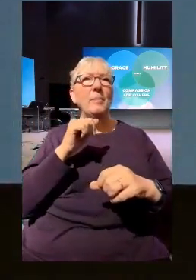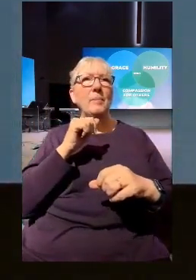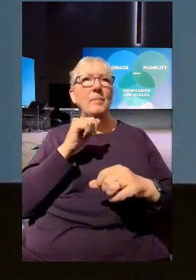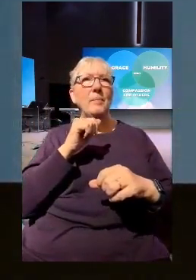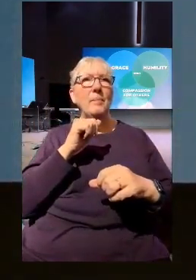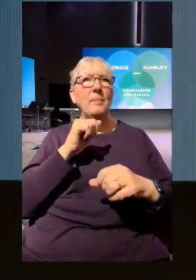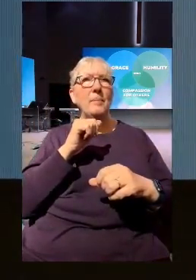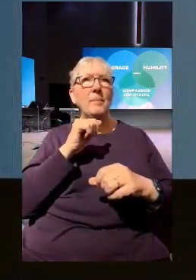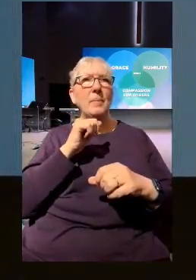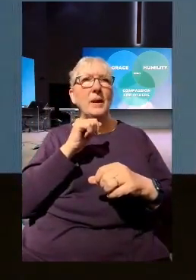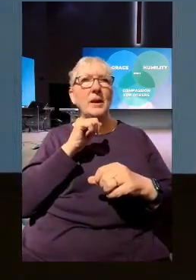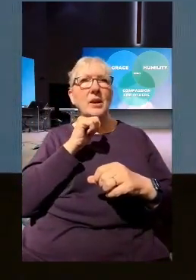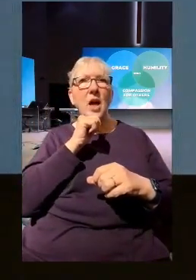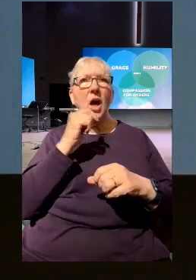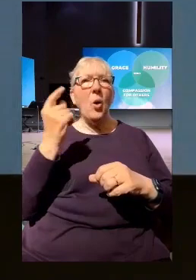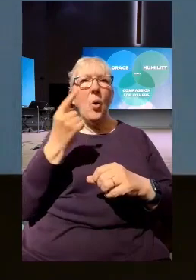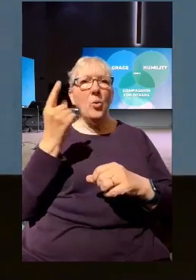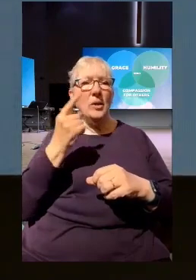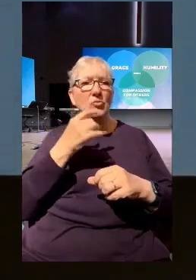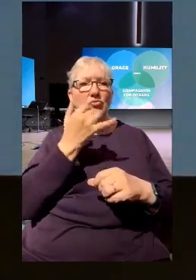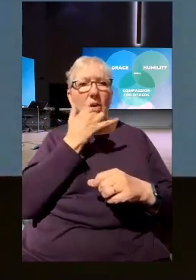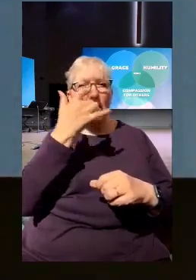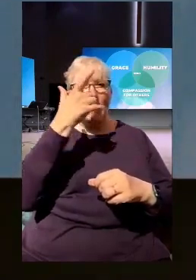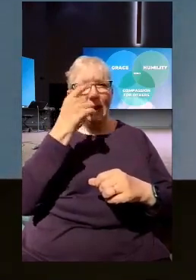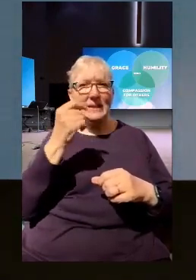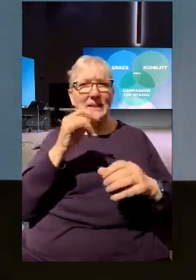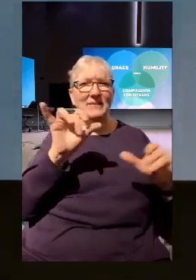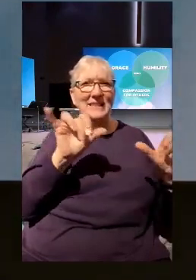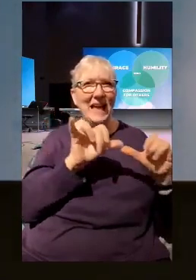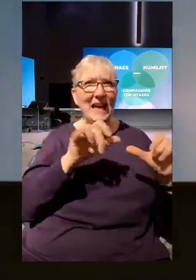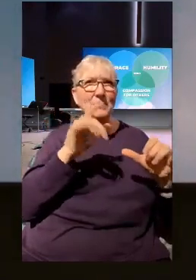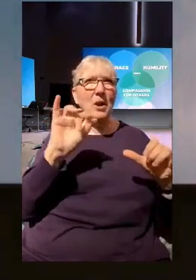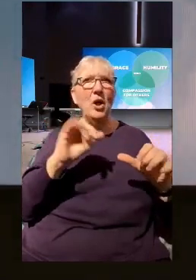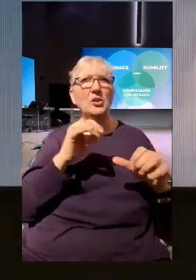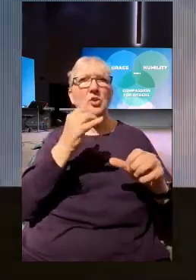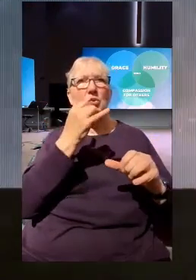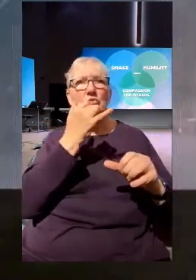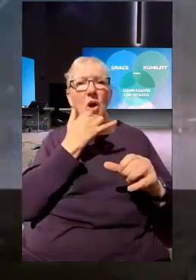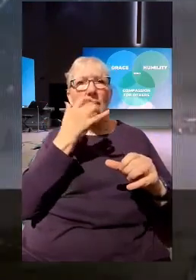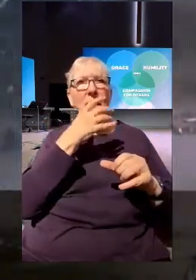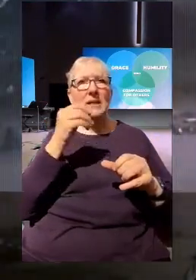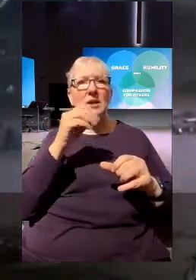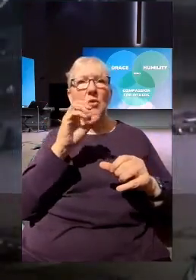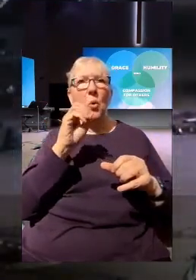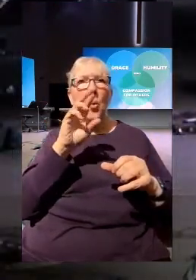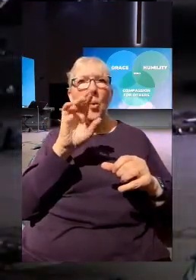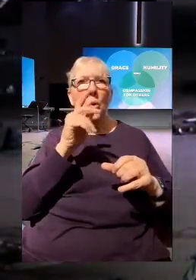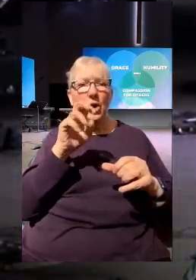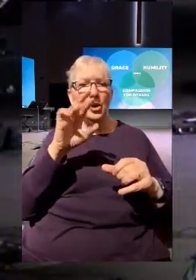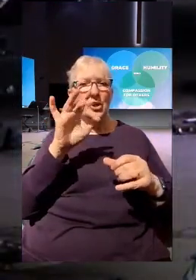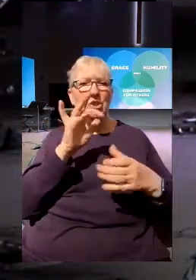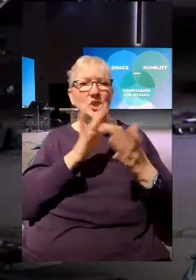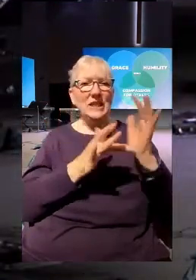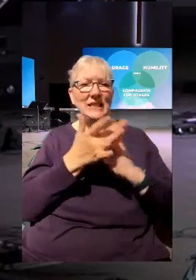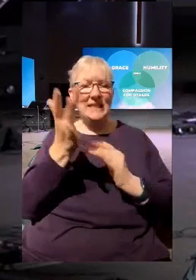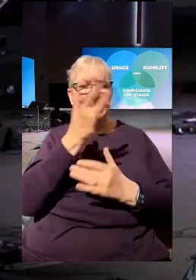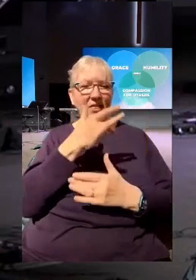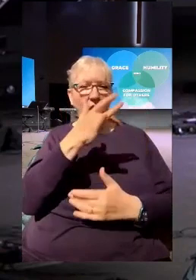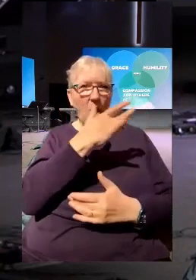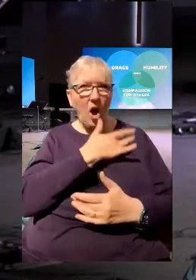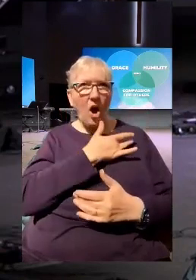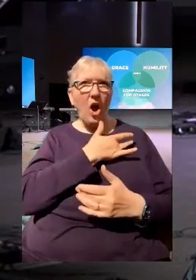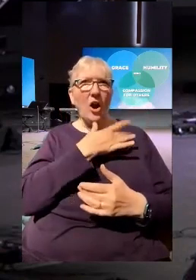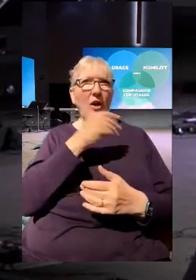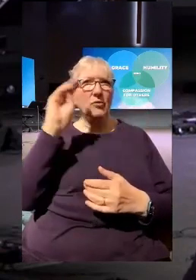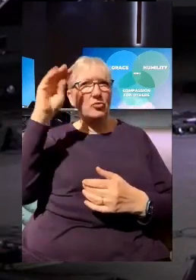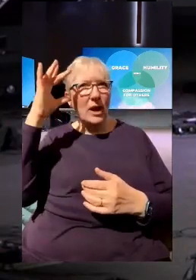order. Because really, Jesus is at the very heart. He is at the heart of grace. He is at the heart of God's love and compassion.